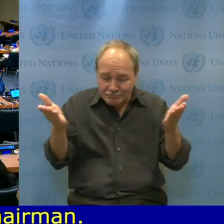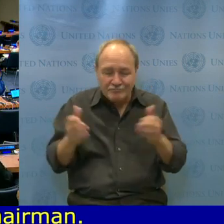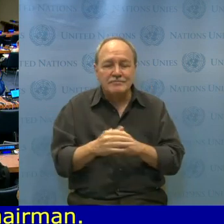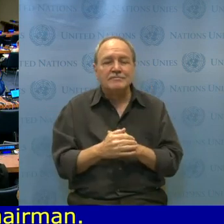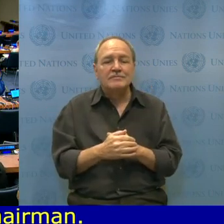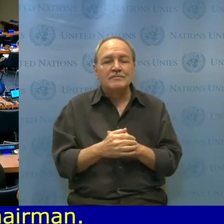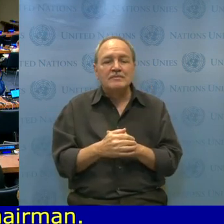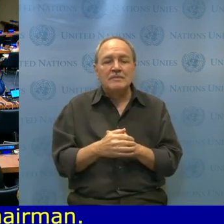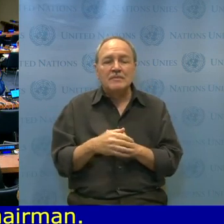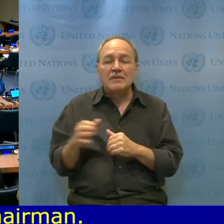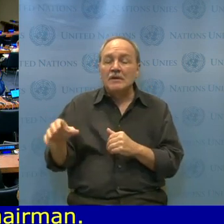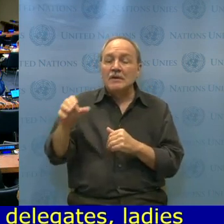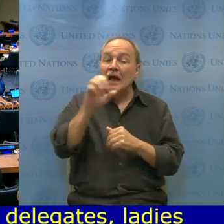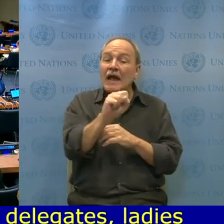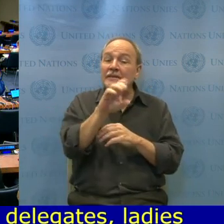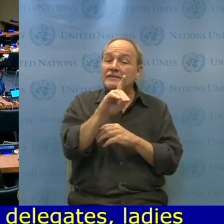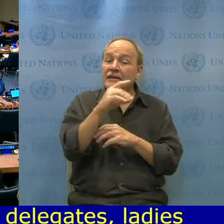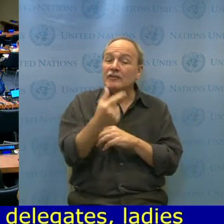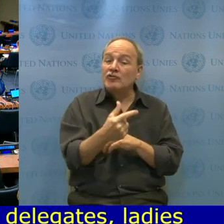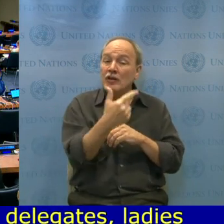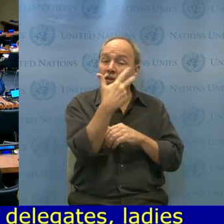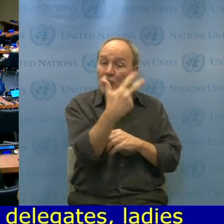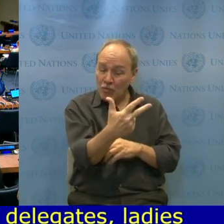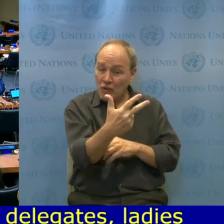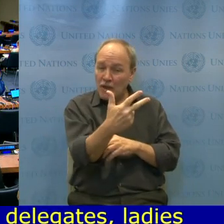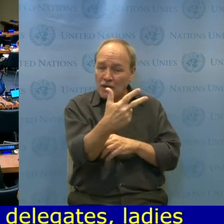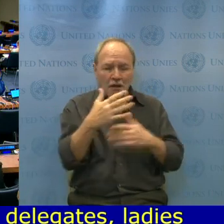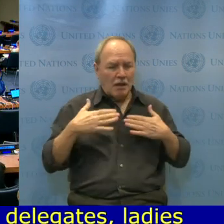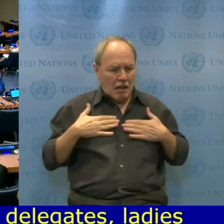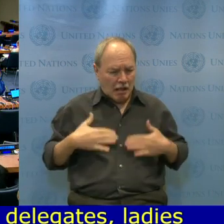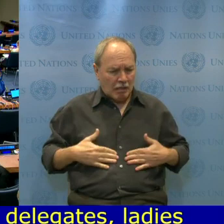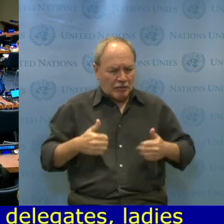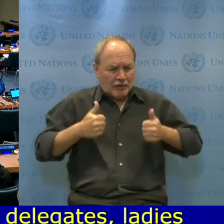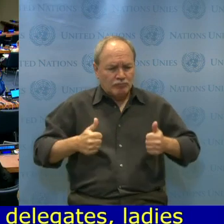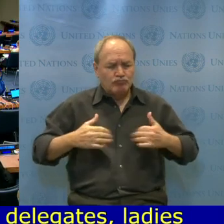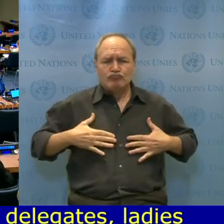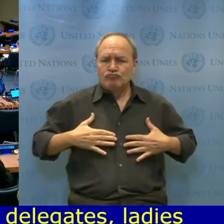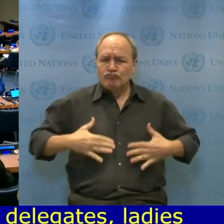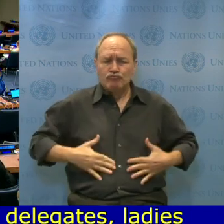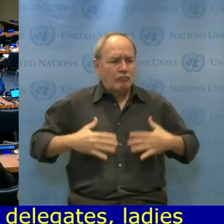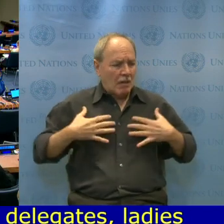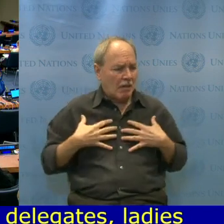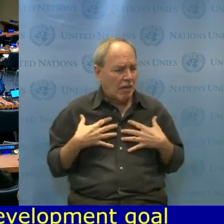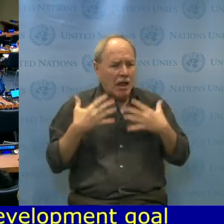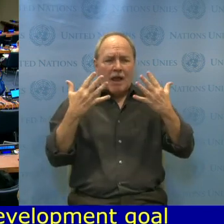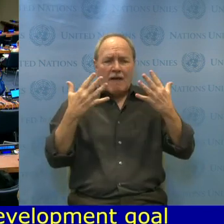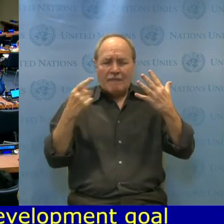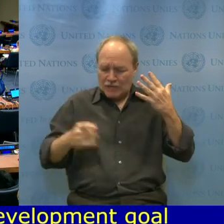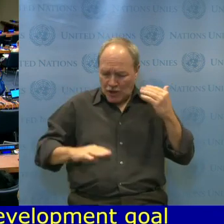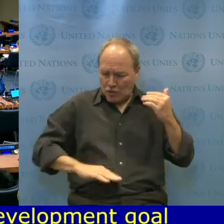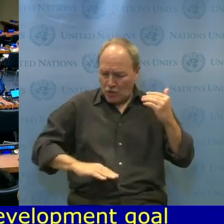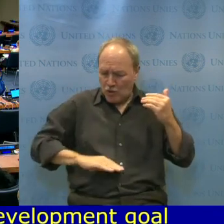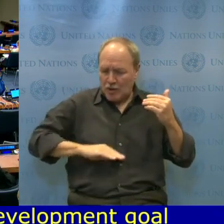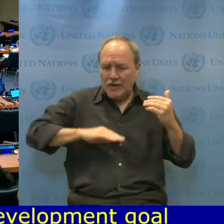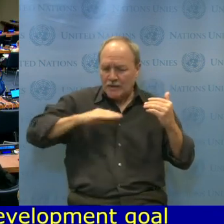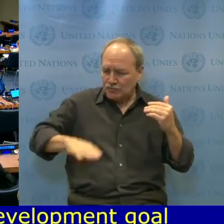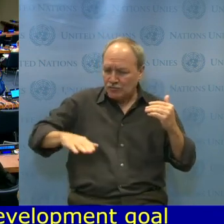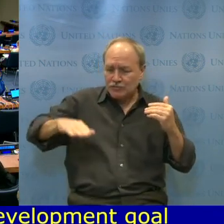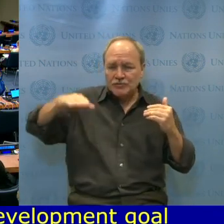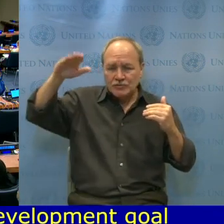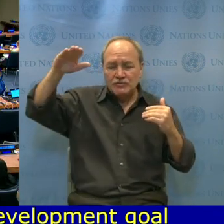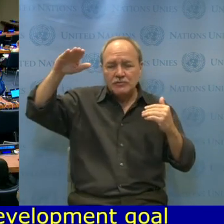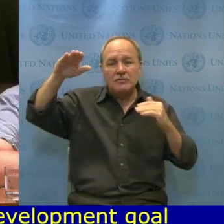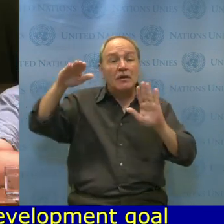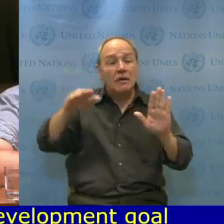healthy lives and promote well-being for all at all ages. This marks an important shift in the way that the World